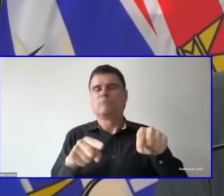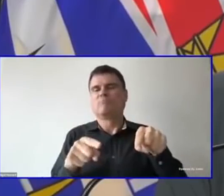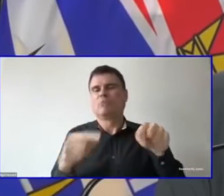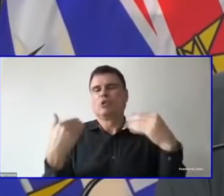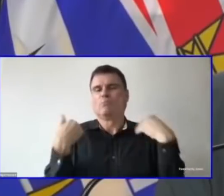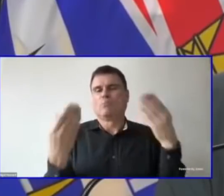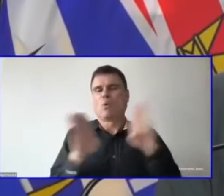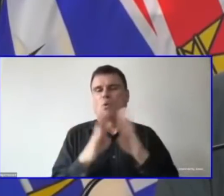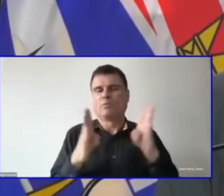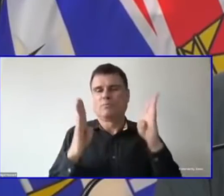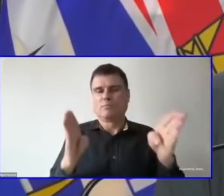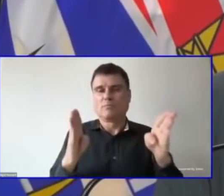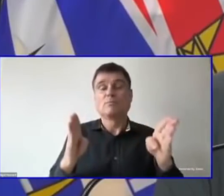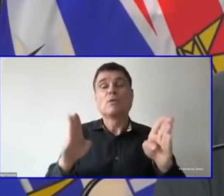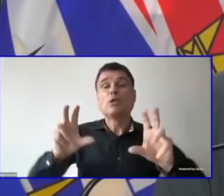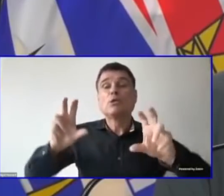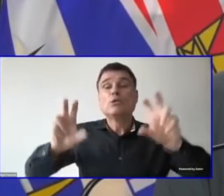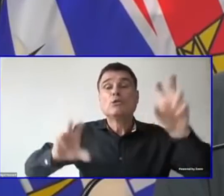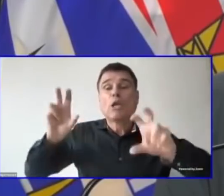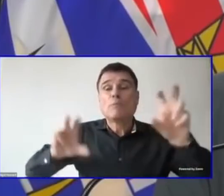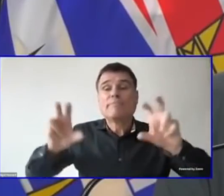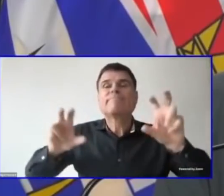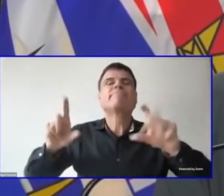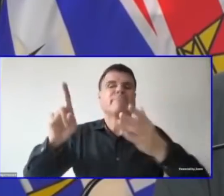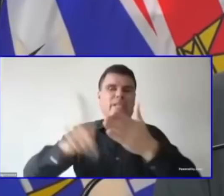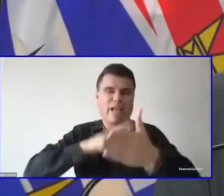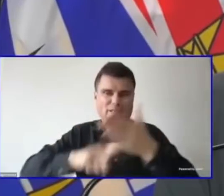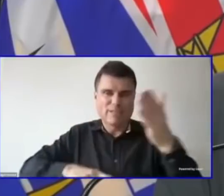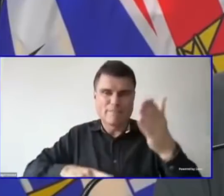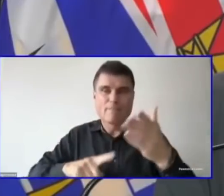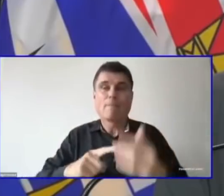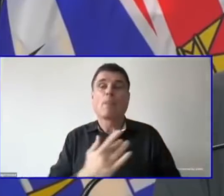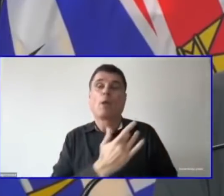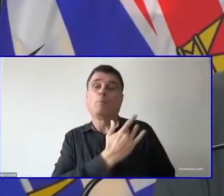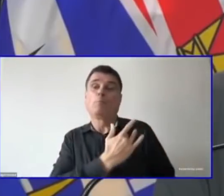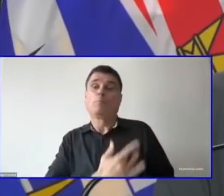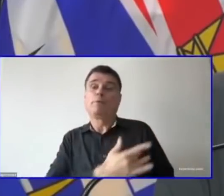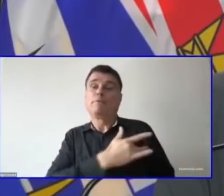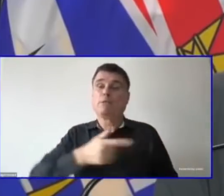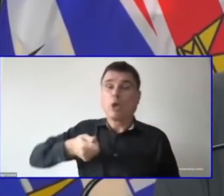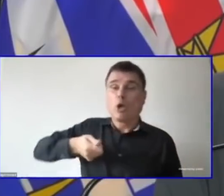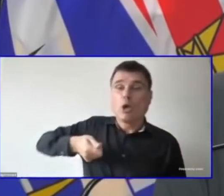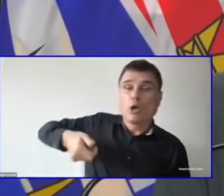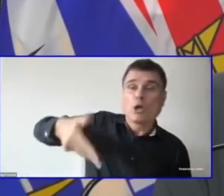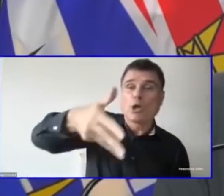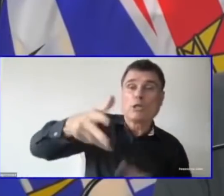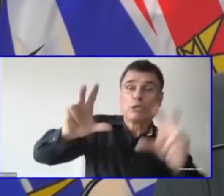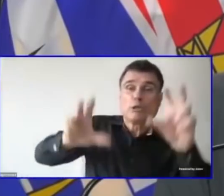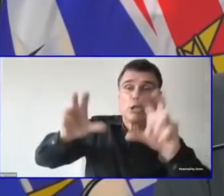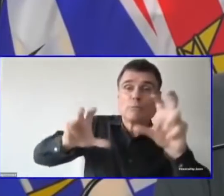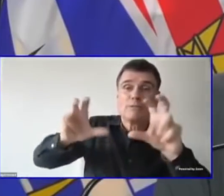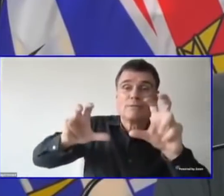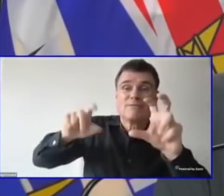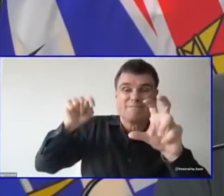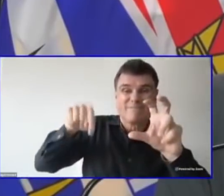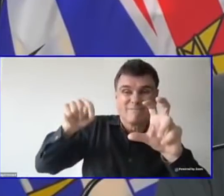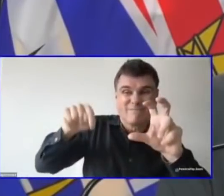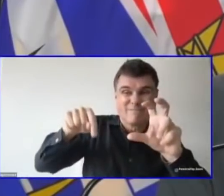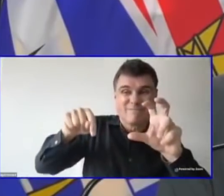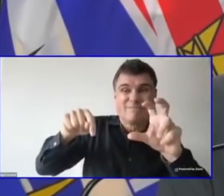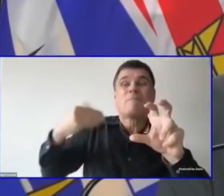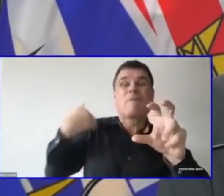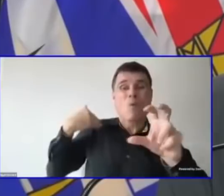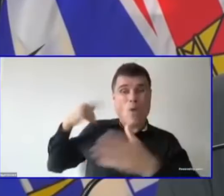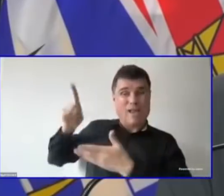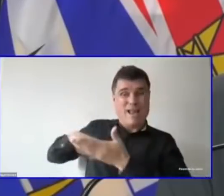sports tournaments are canceled. The provincial curling championships in Kamloops were initially canceled, but I understand there's been an